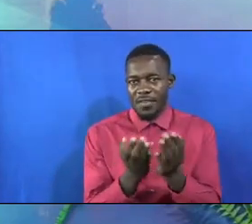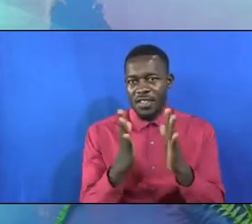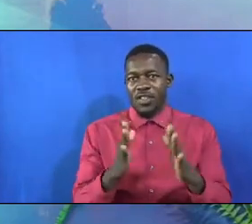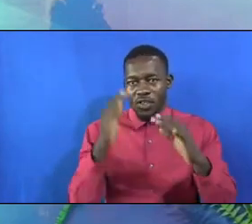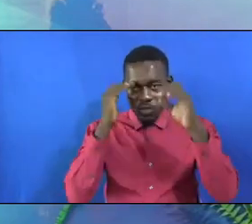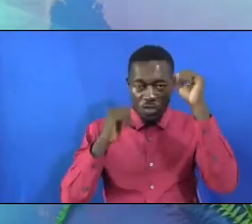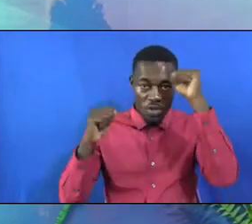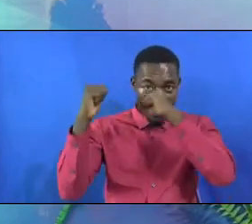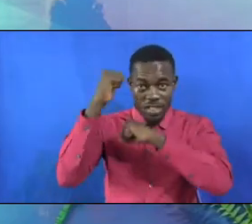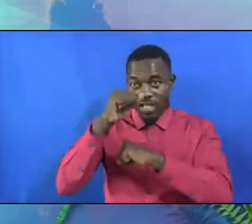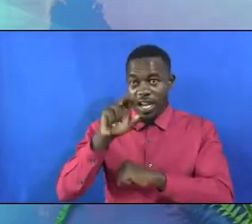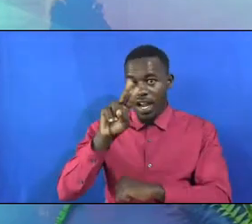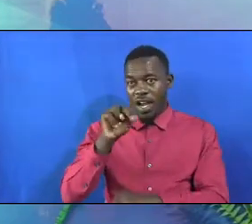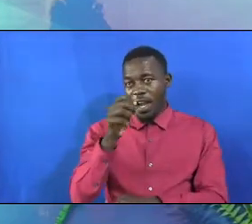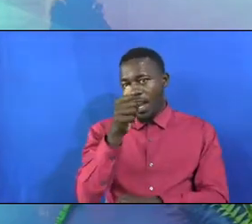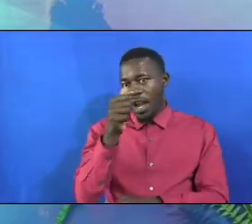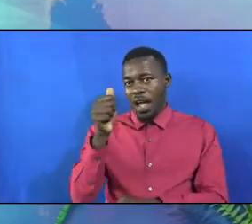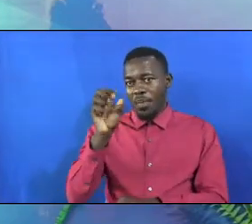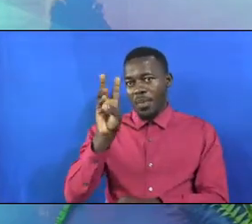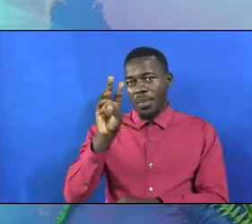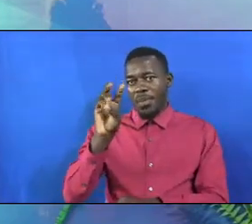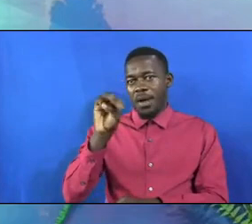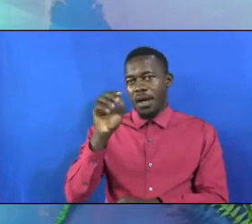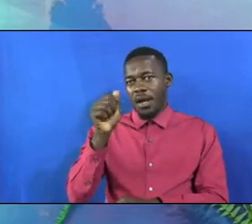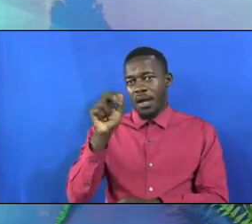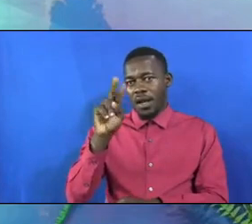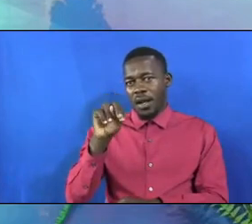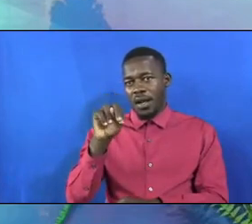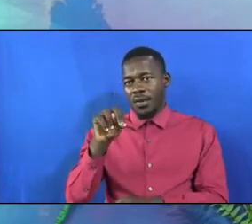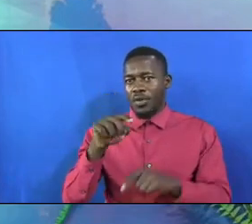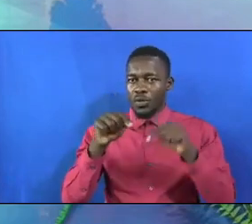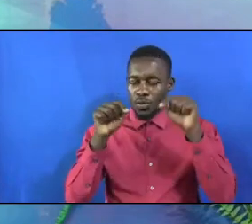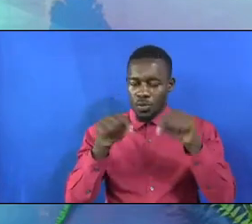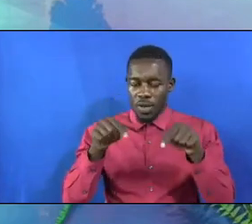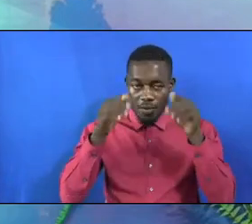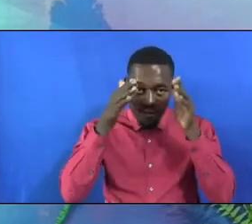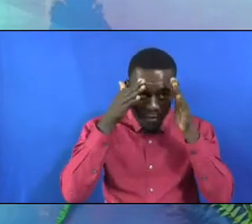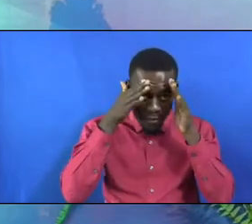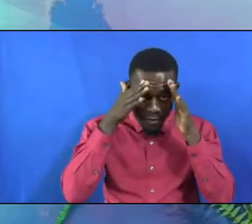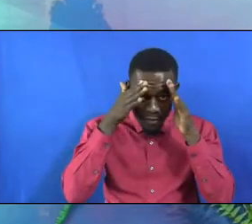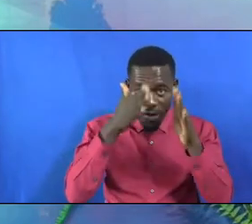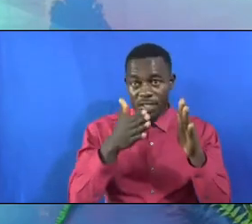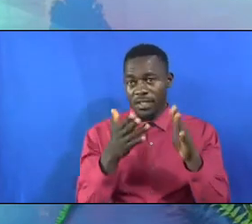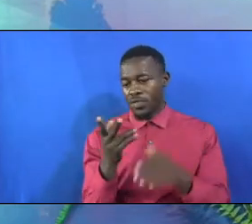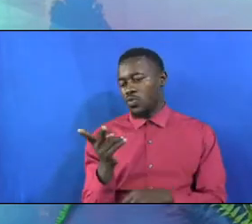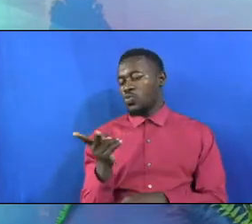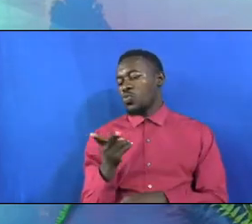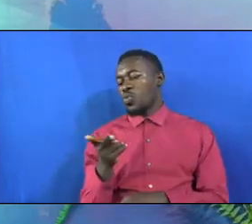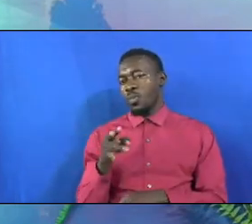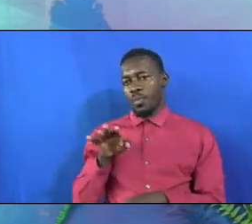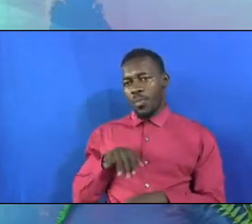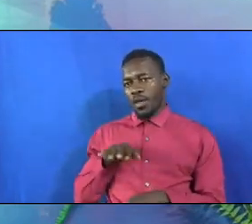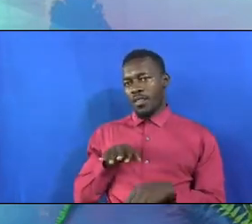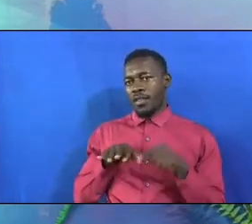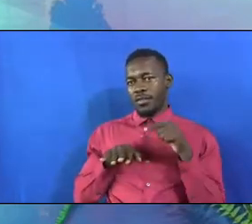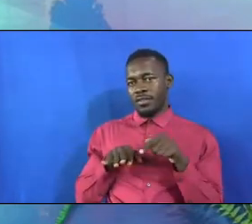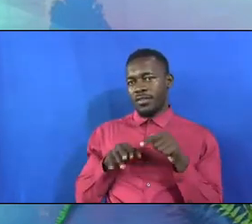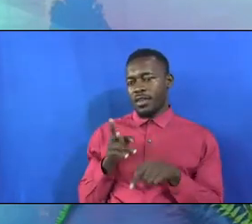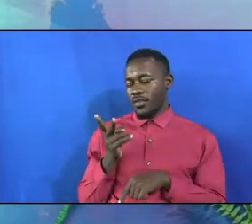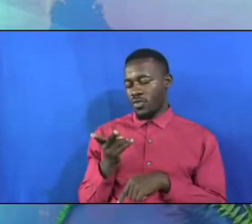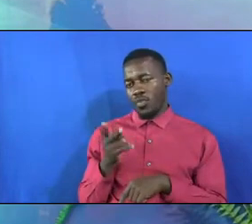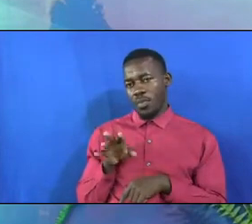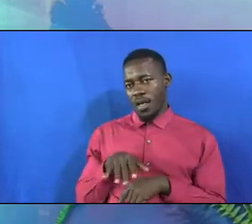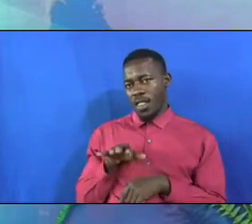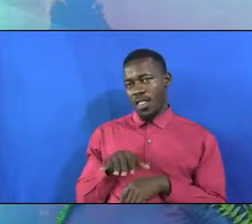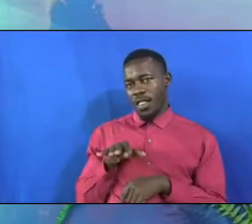But today, the focus is on to women who are less known or who